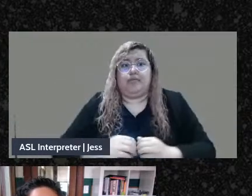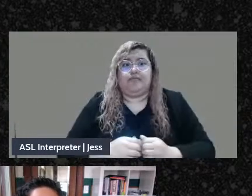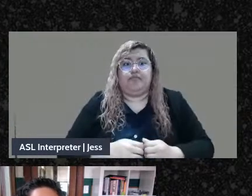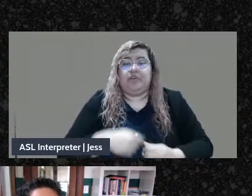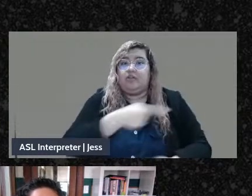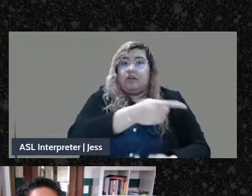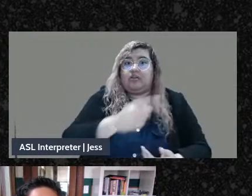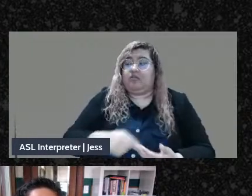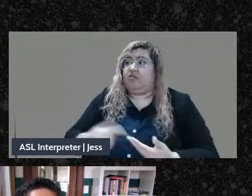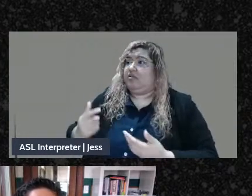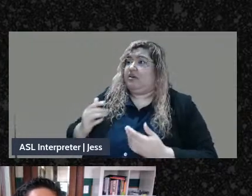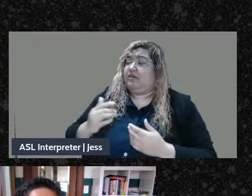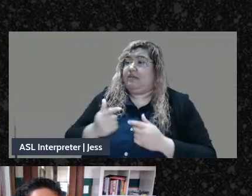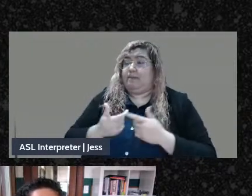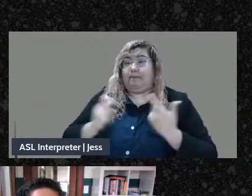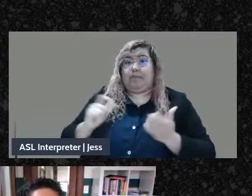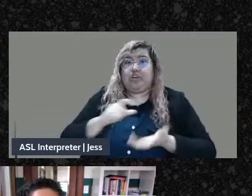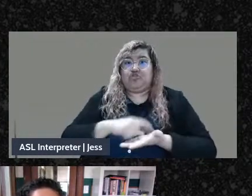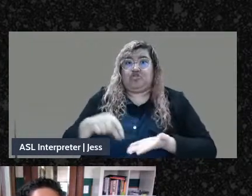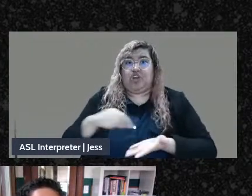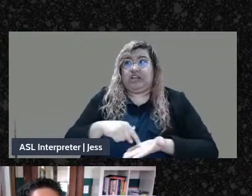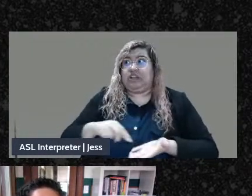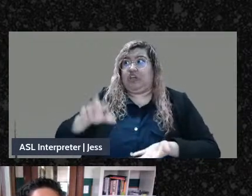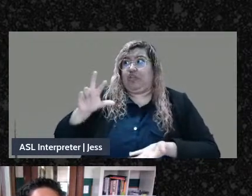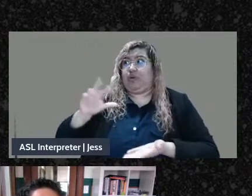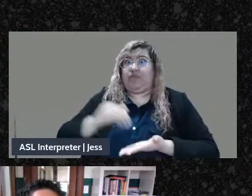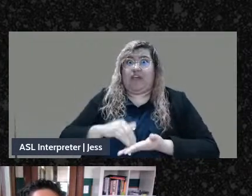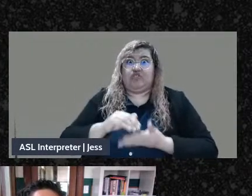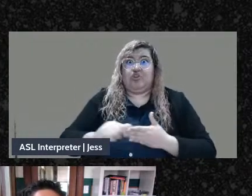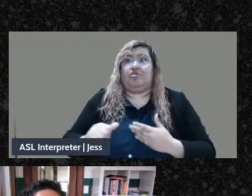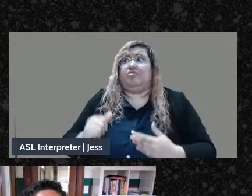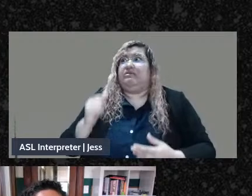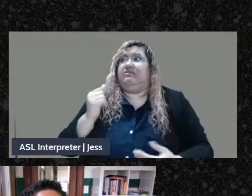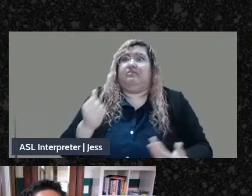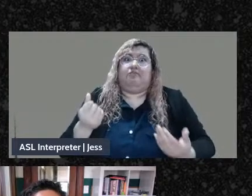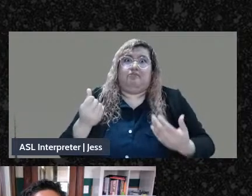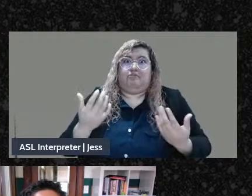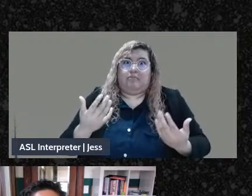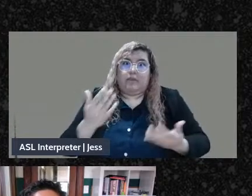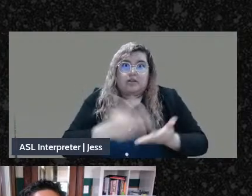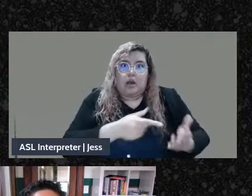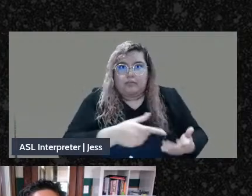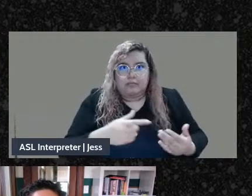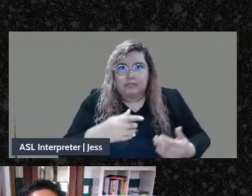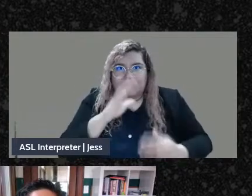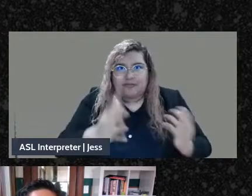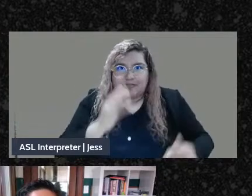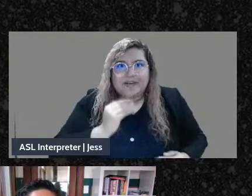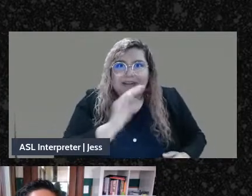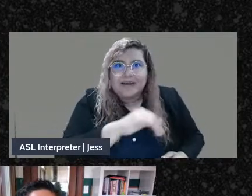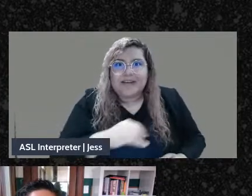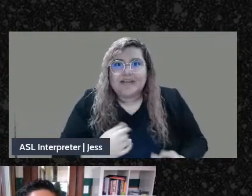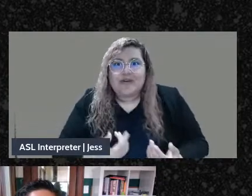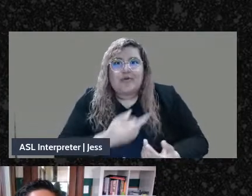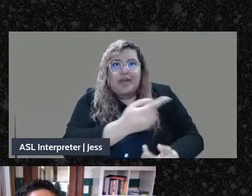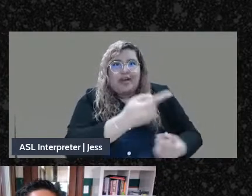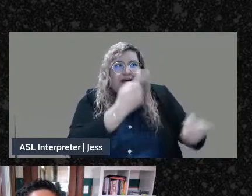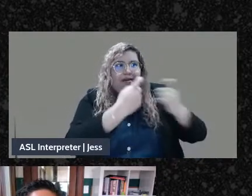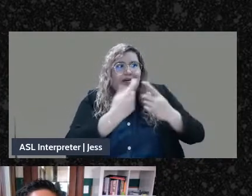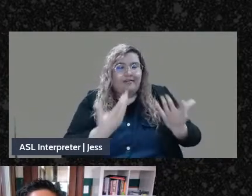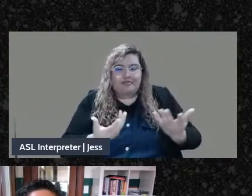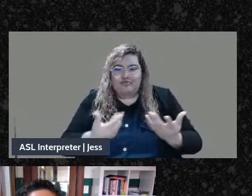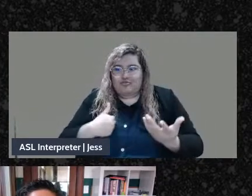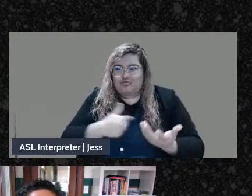was like $3,000. I don't know, if that. And so folks are like having that question. And so we're trying to figure out how do we